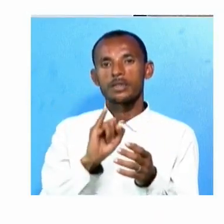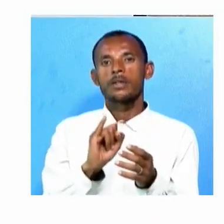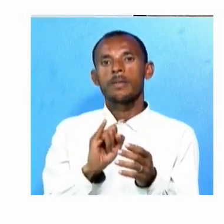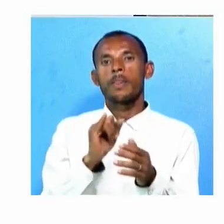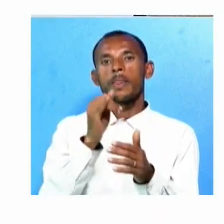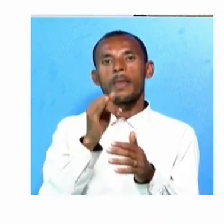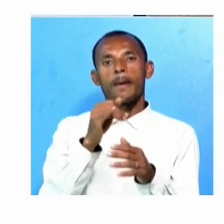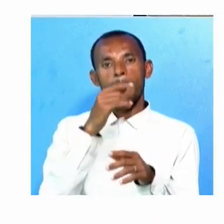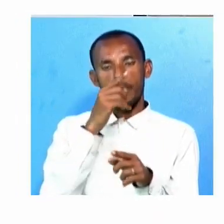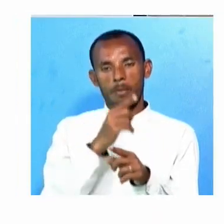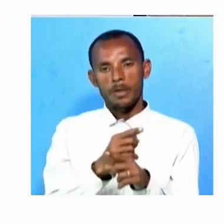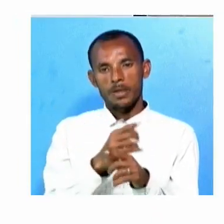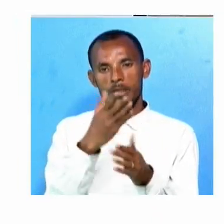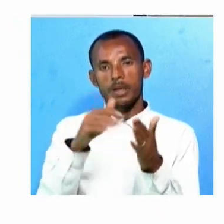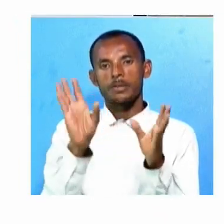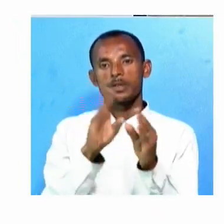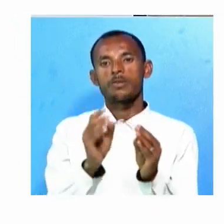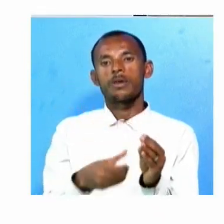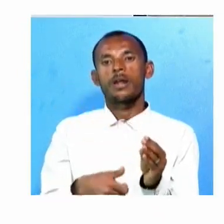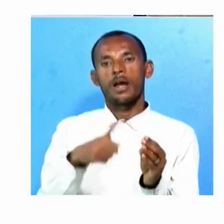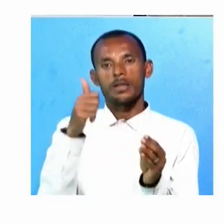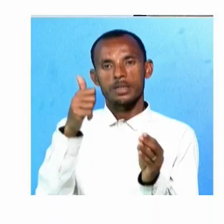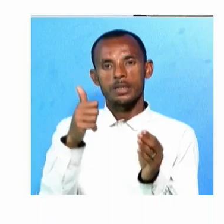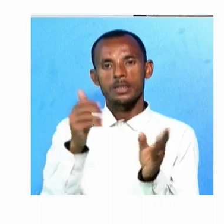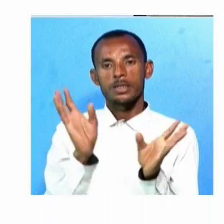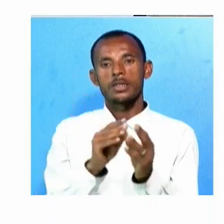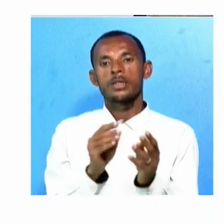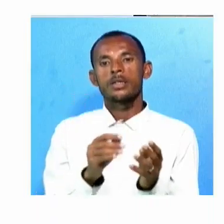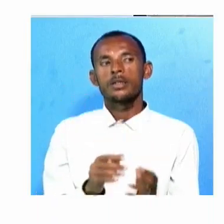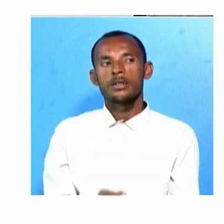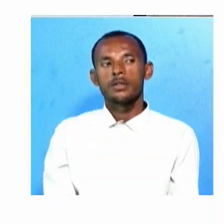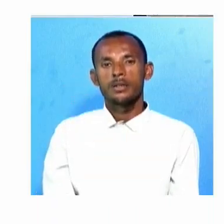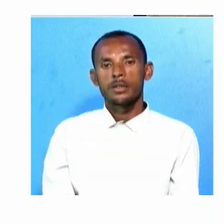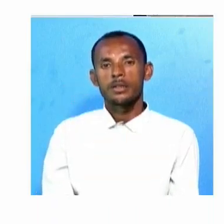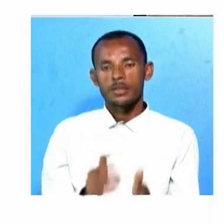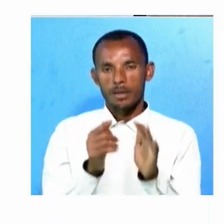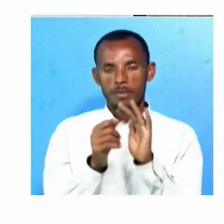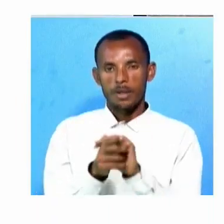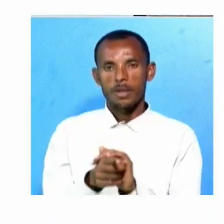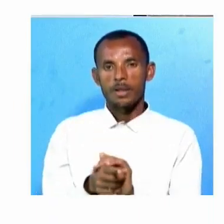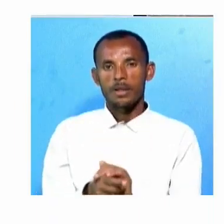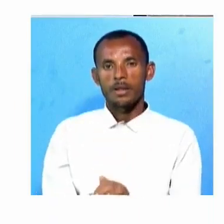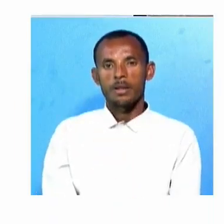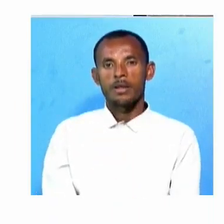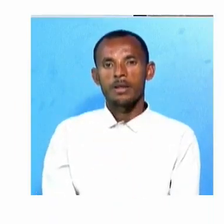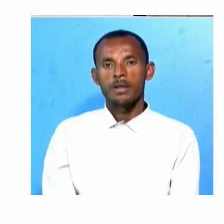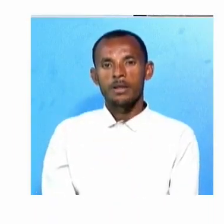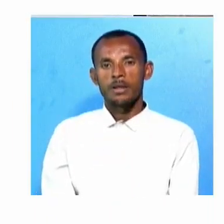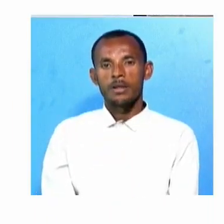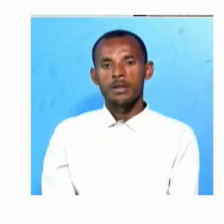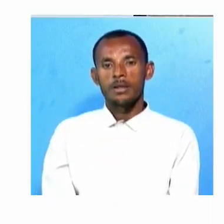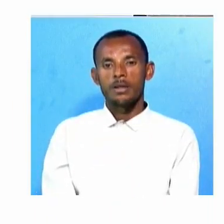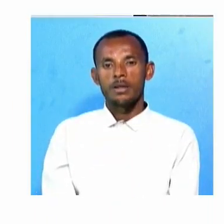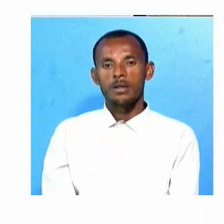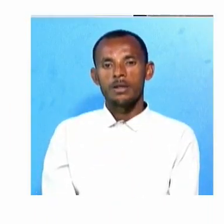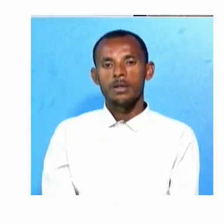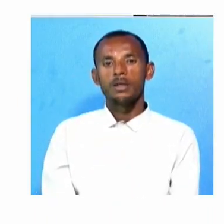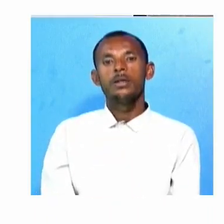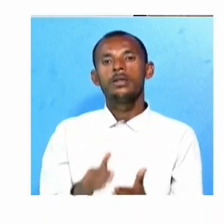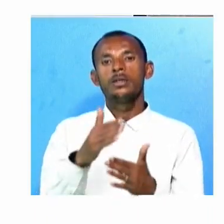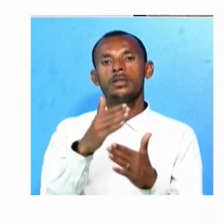any other set. So here, if you take this one example, if you take set